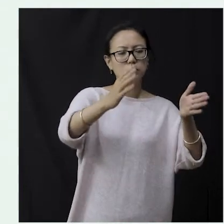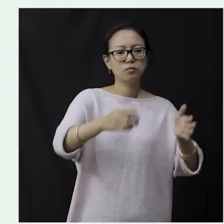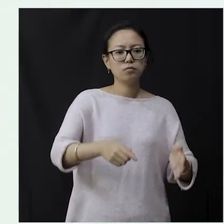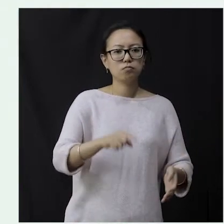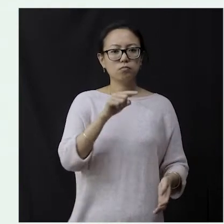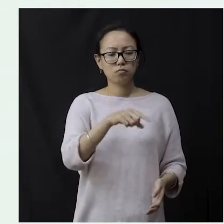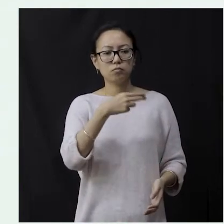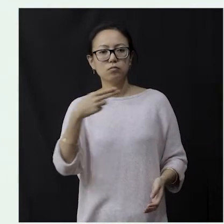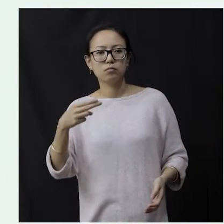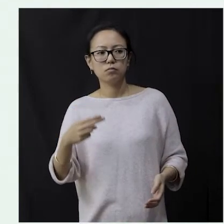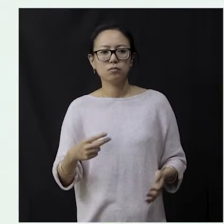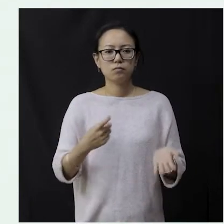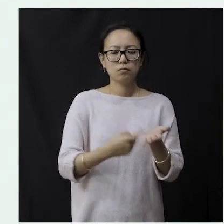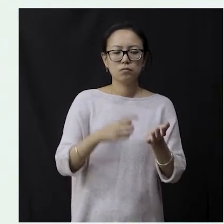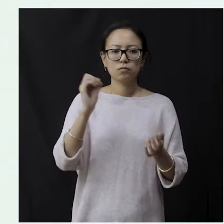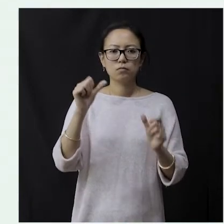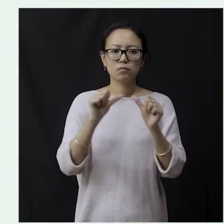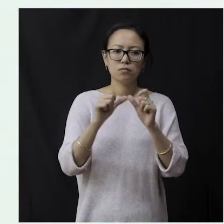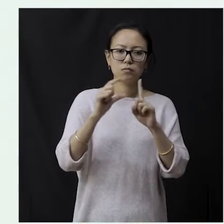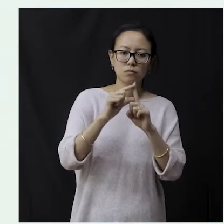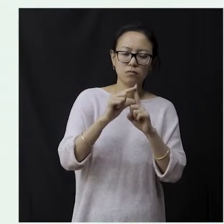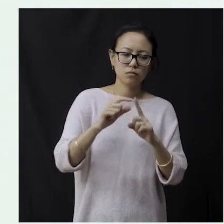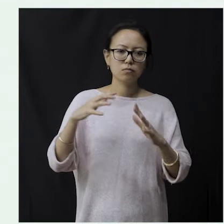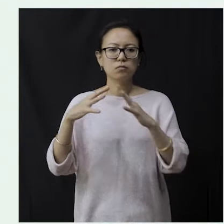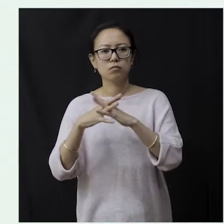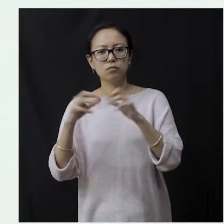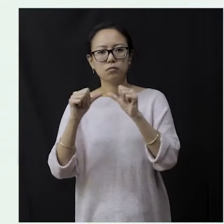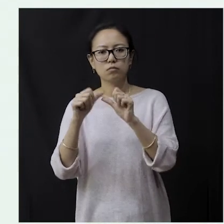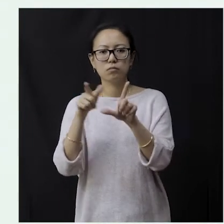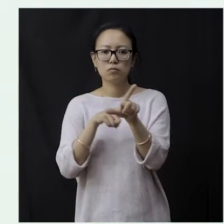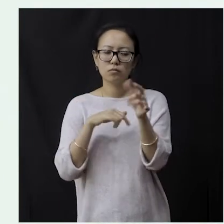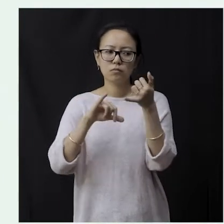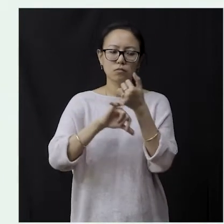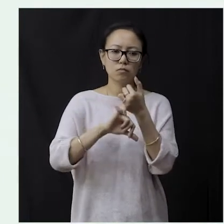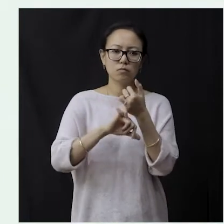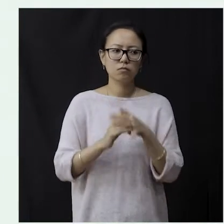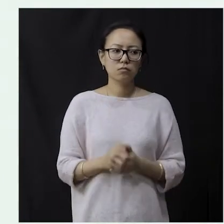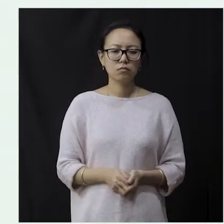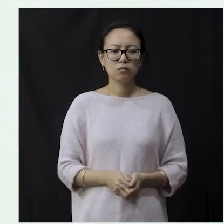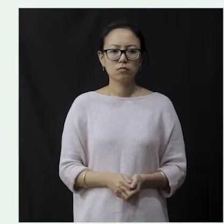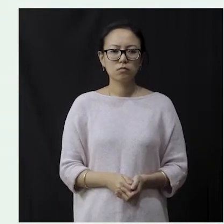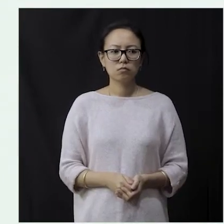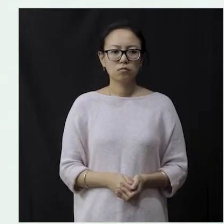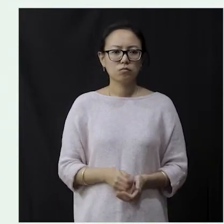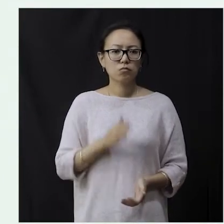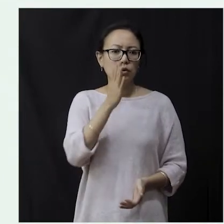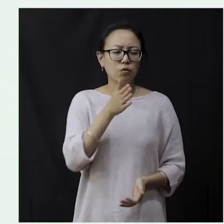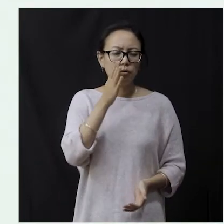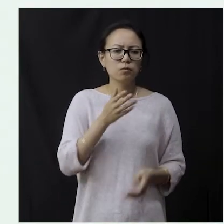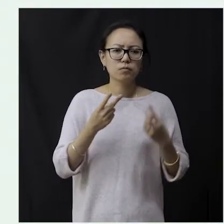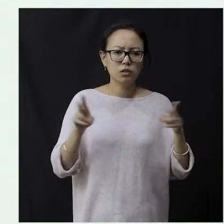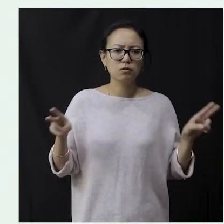Okay. Now coming to the railways, so we have different types of railways.